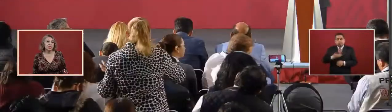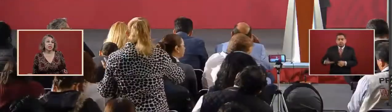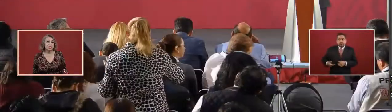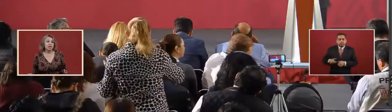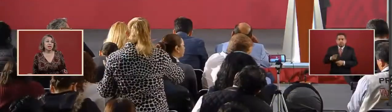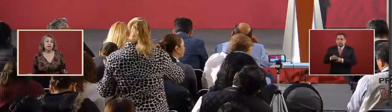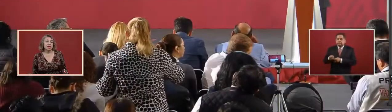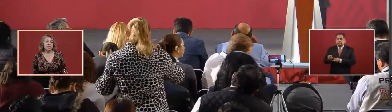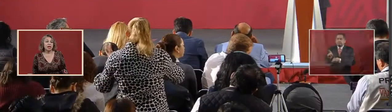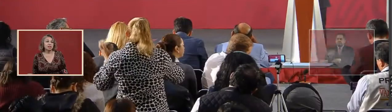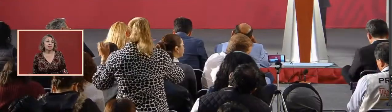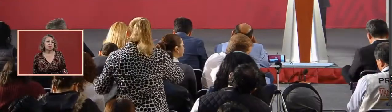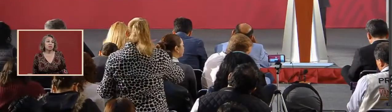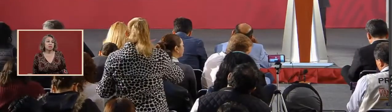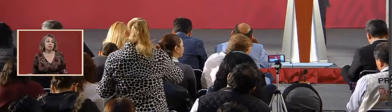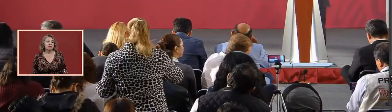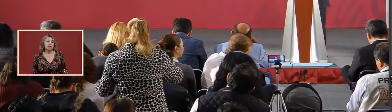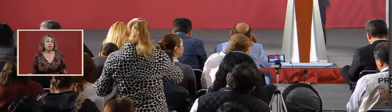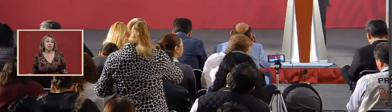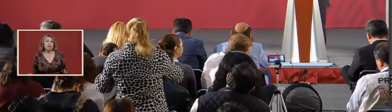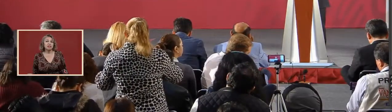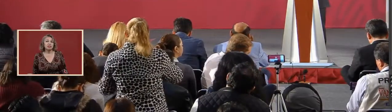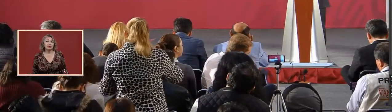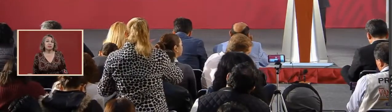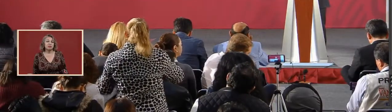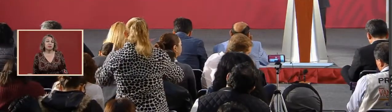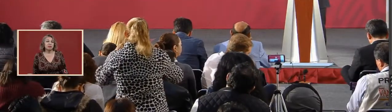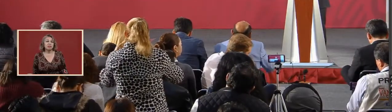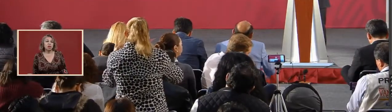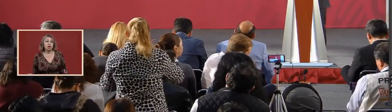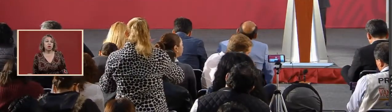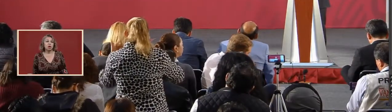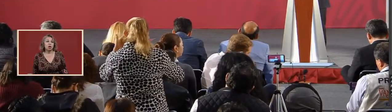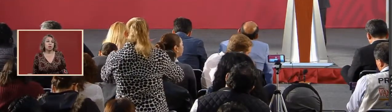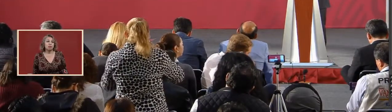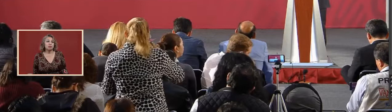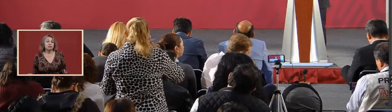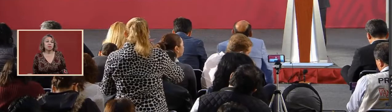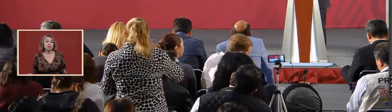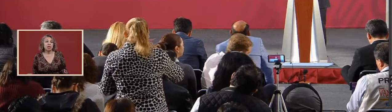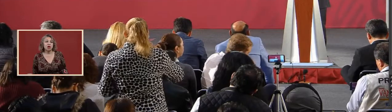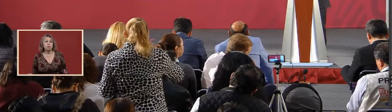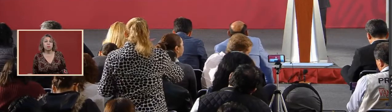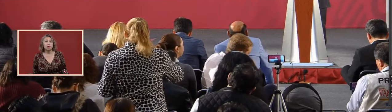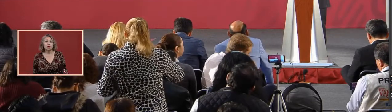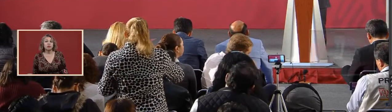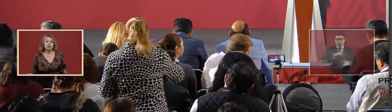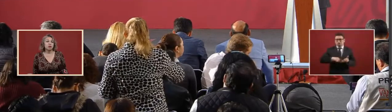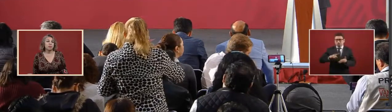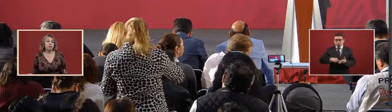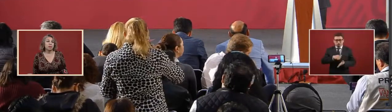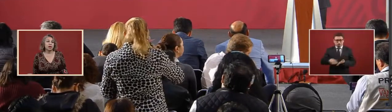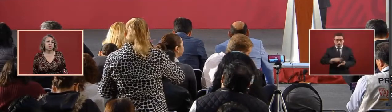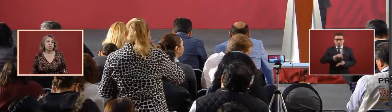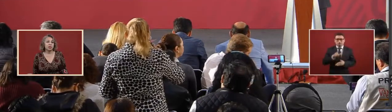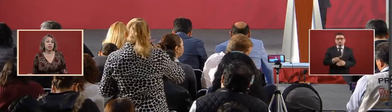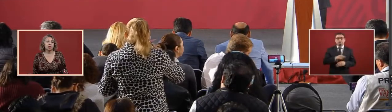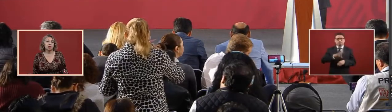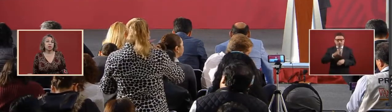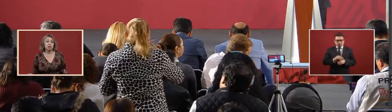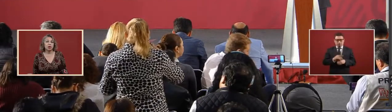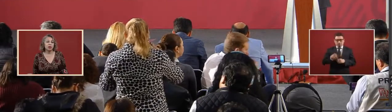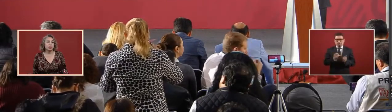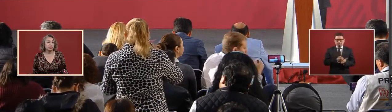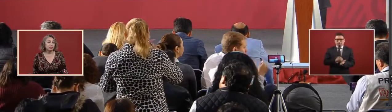street. And so, bares y luego and so, a abrir, they, los con nuevo, so they close and open up bars impuesto. With